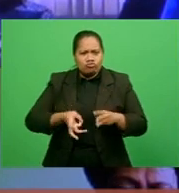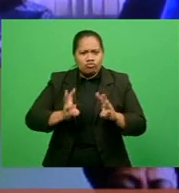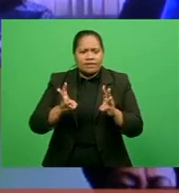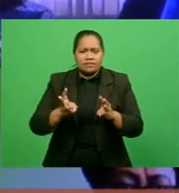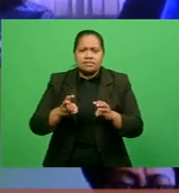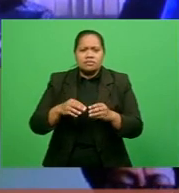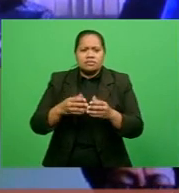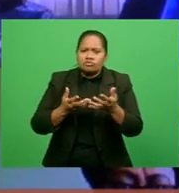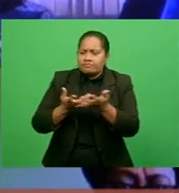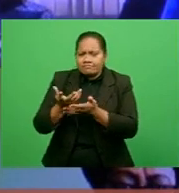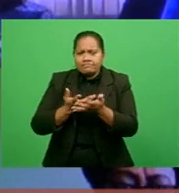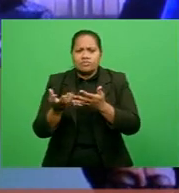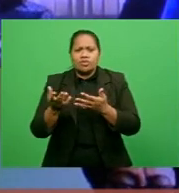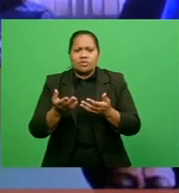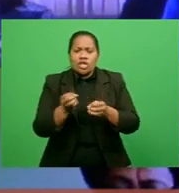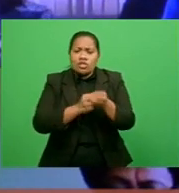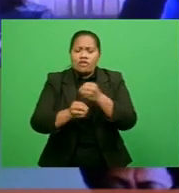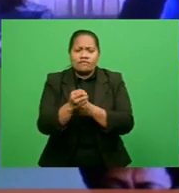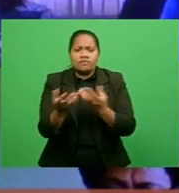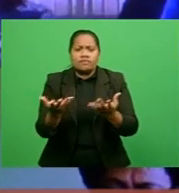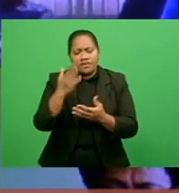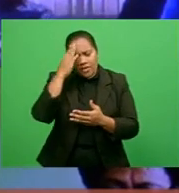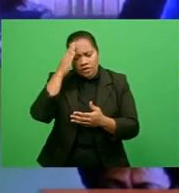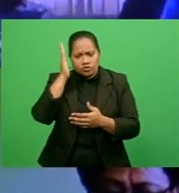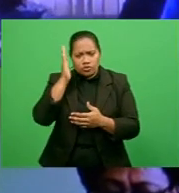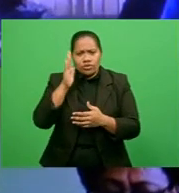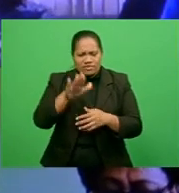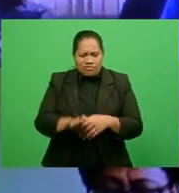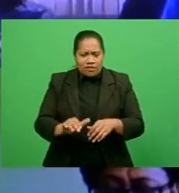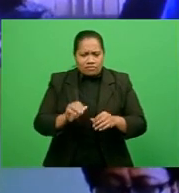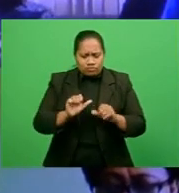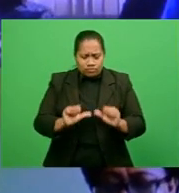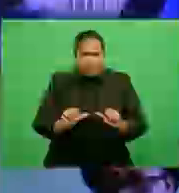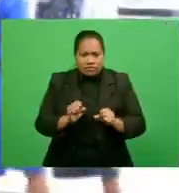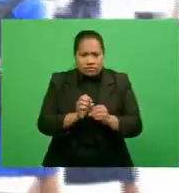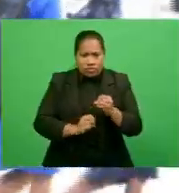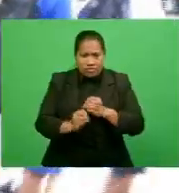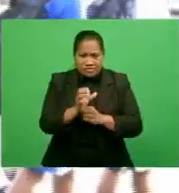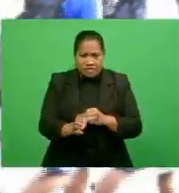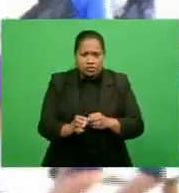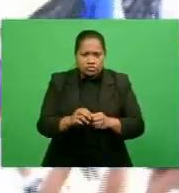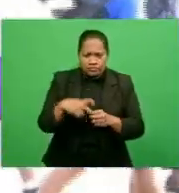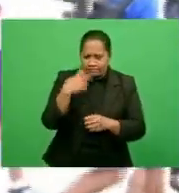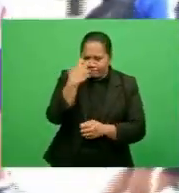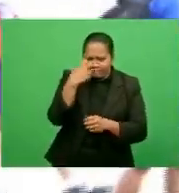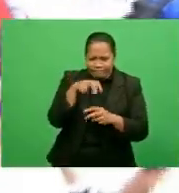Schools and the Child Protection Officer to monitor and observe